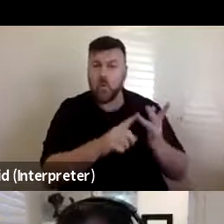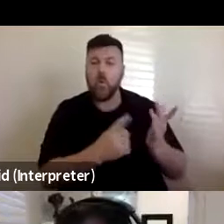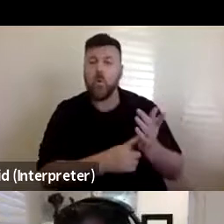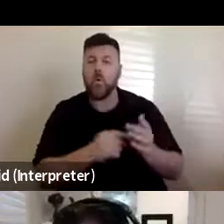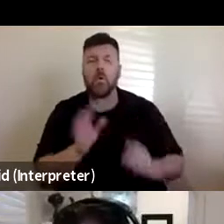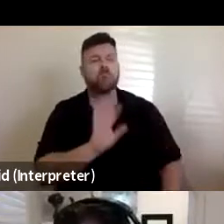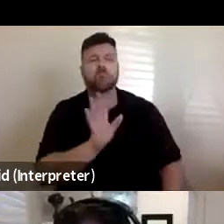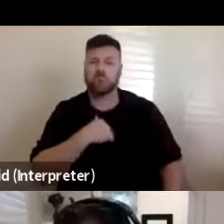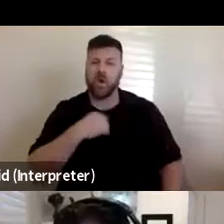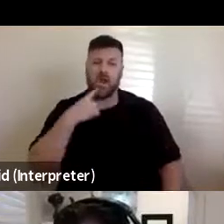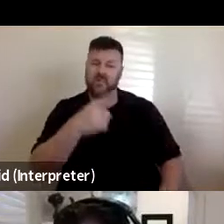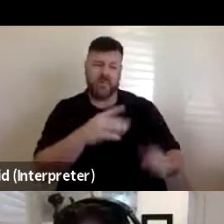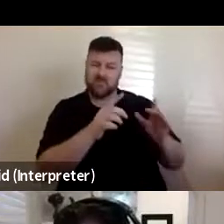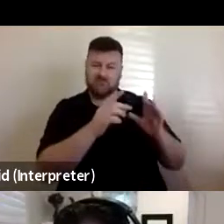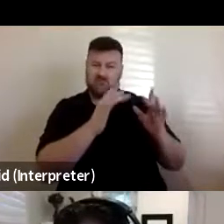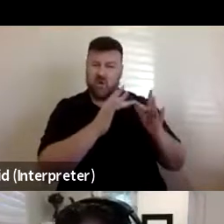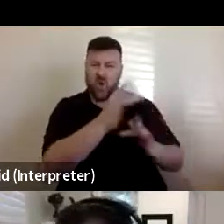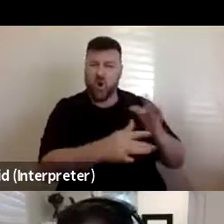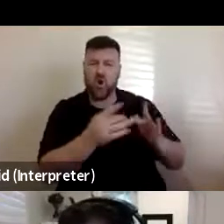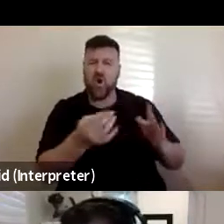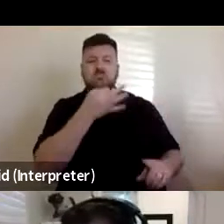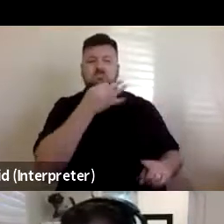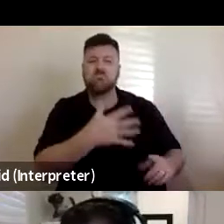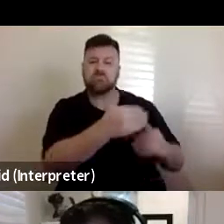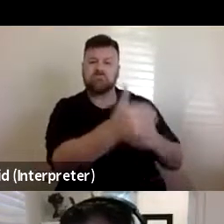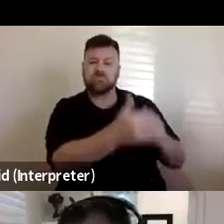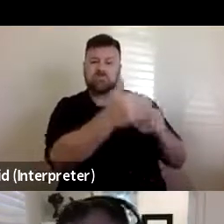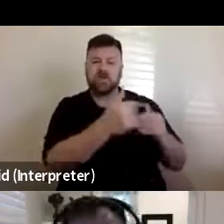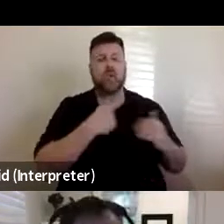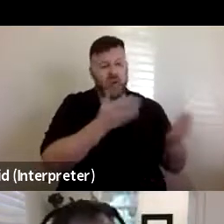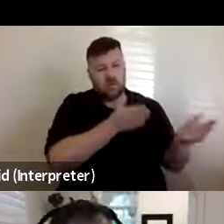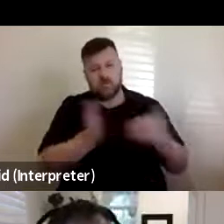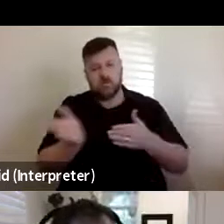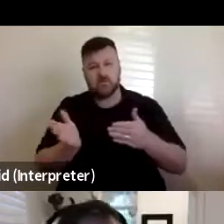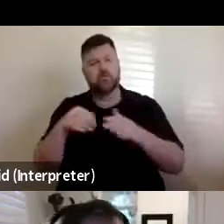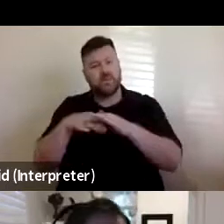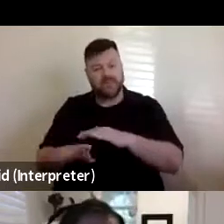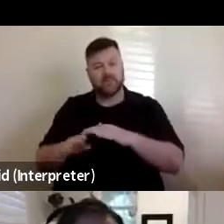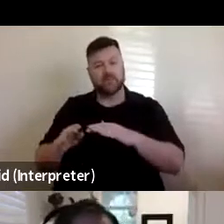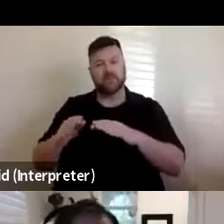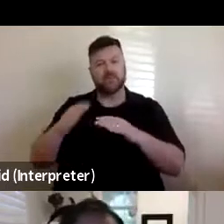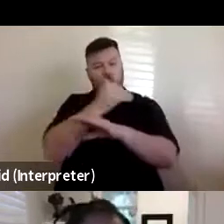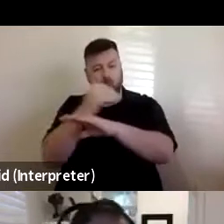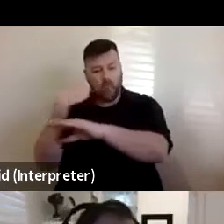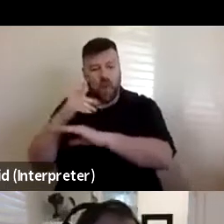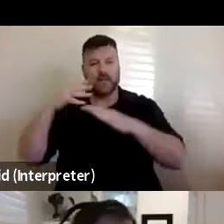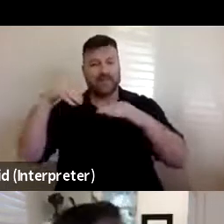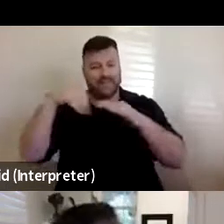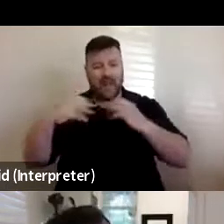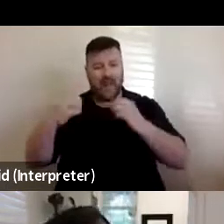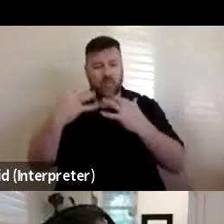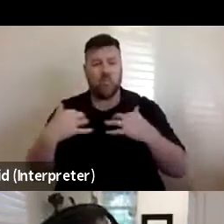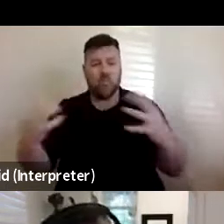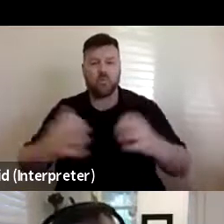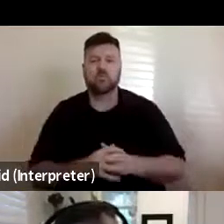many, many insights arising from our experiences. One of the key ones, I think, is that, you know, the amount of time